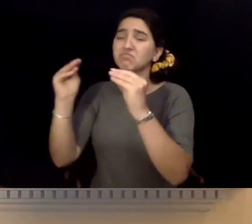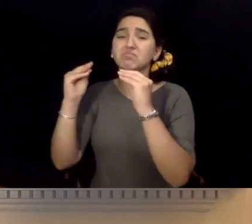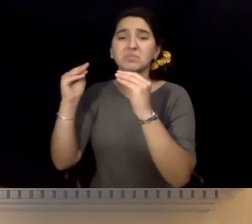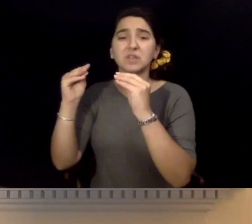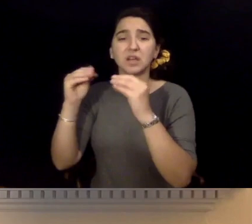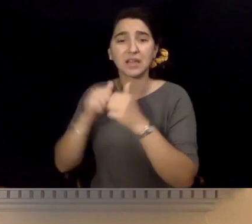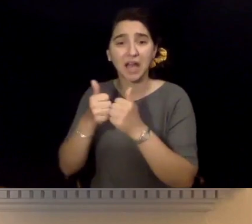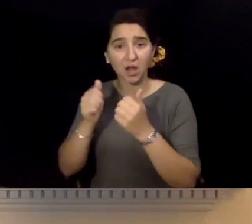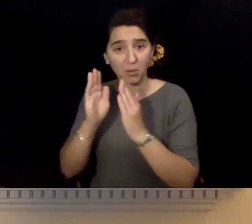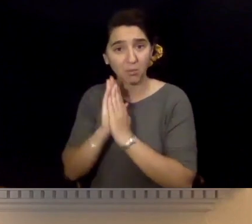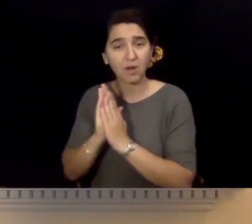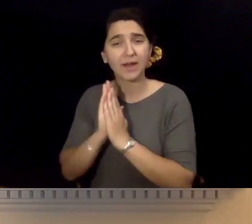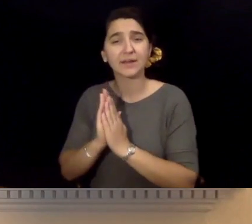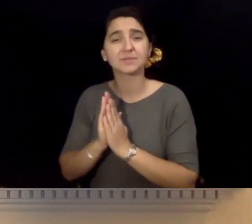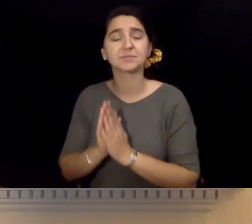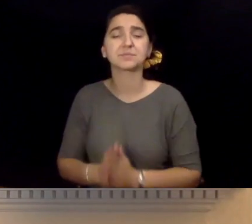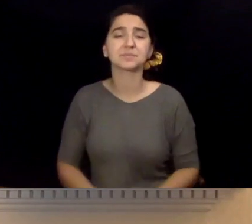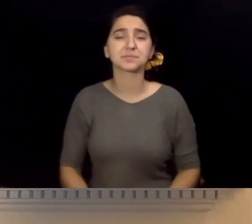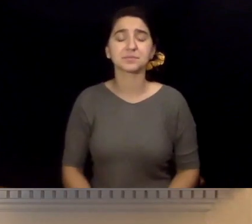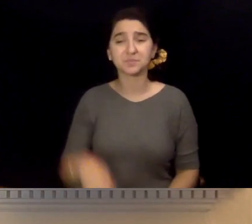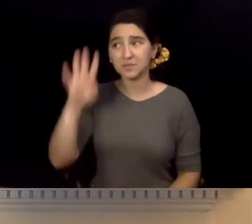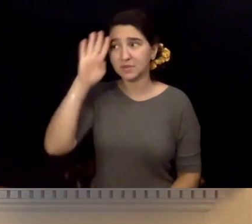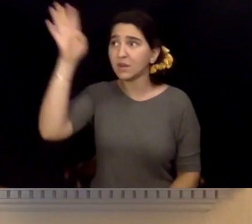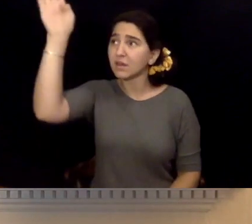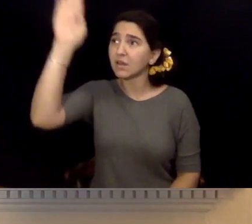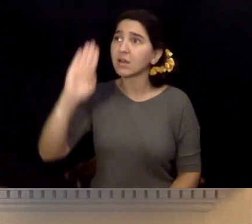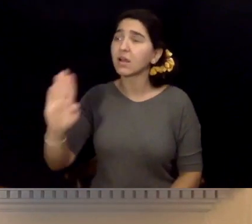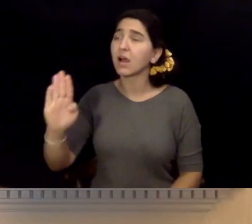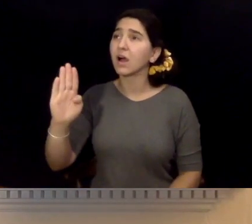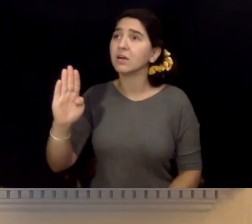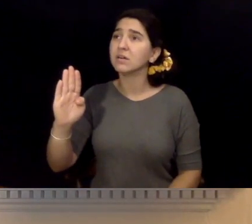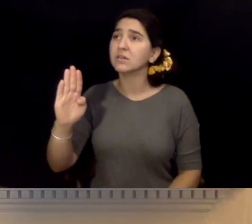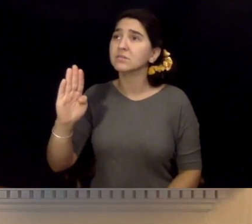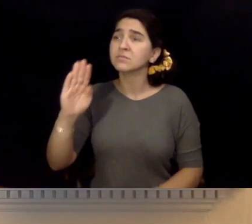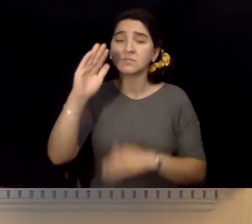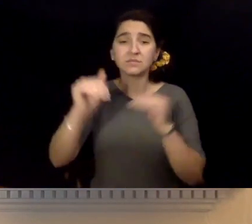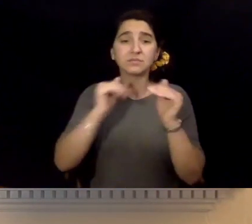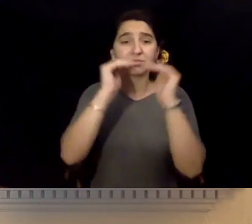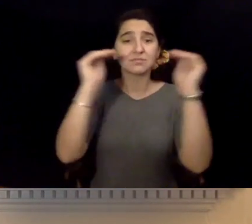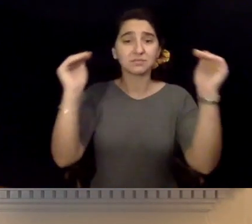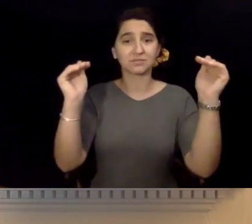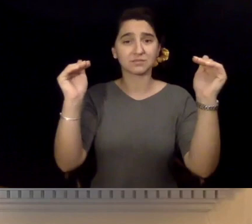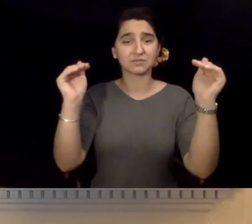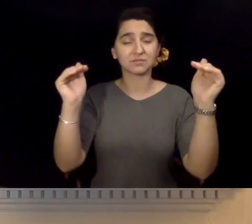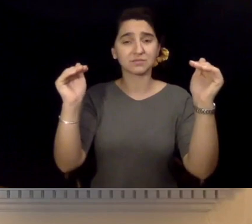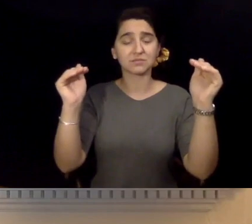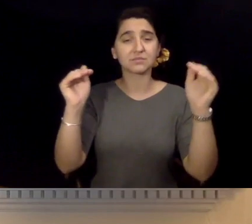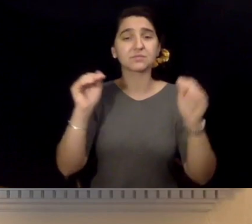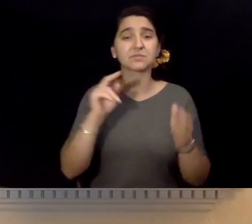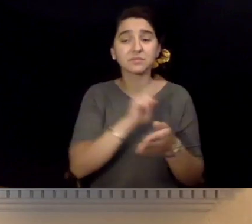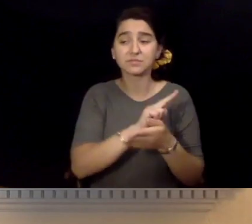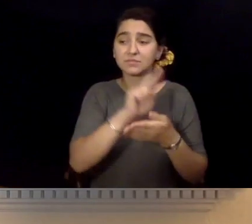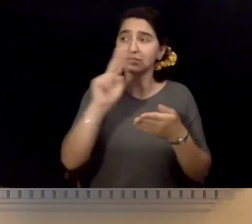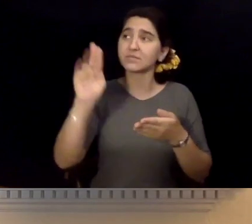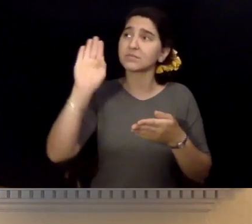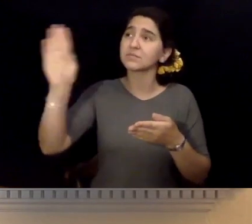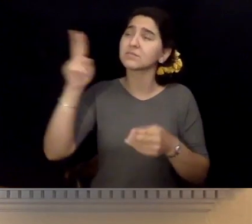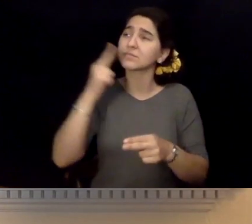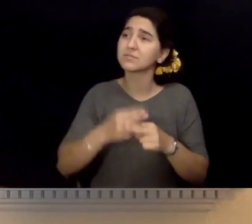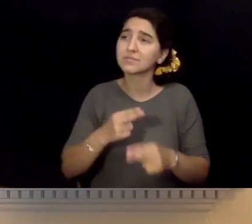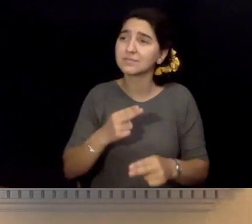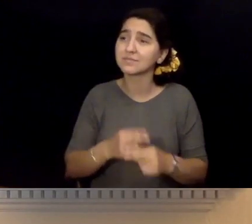heaven, hallowed be thy name. Thy kingdom come, thy will be done, on earth as it is in